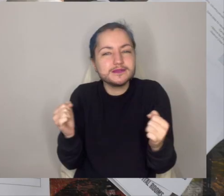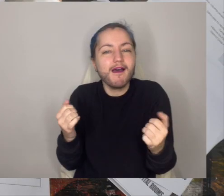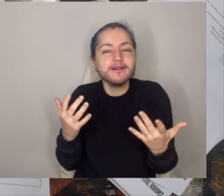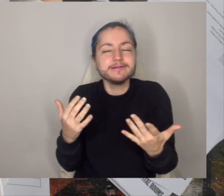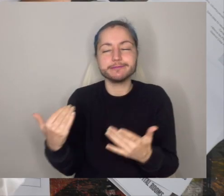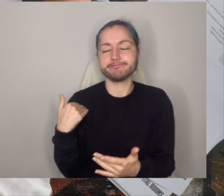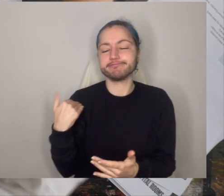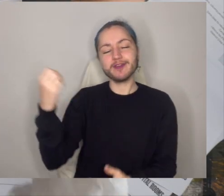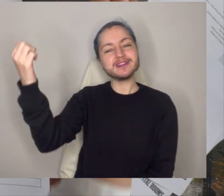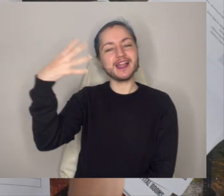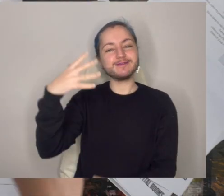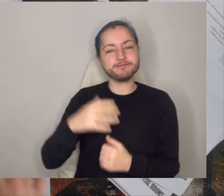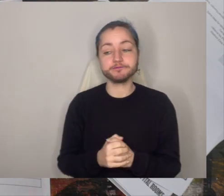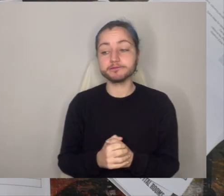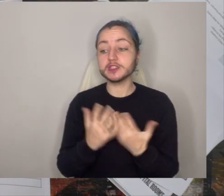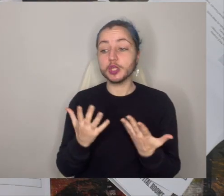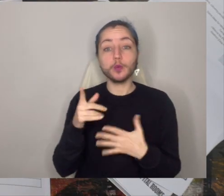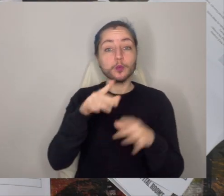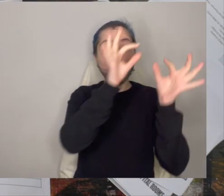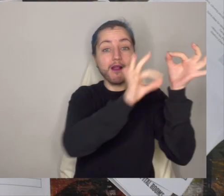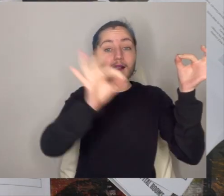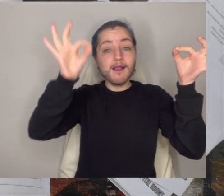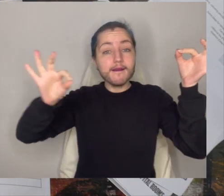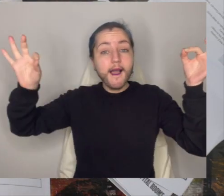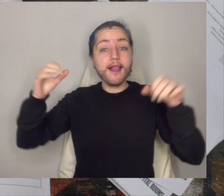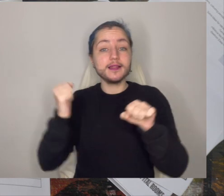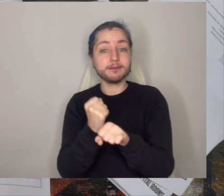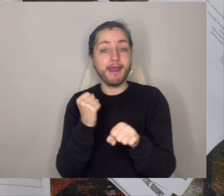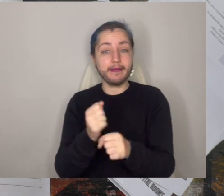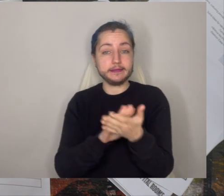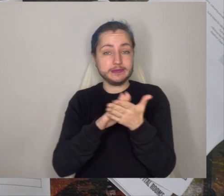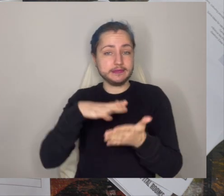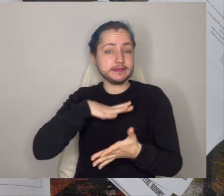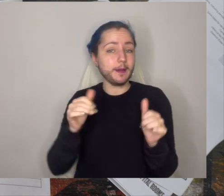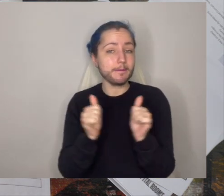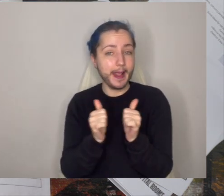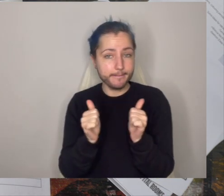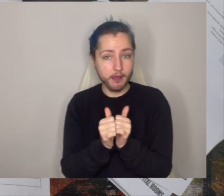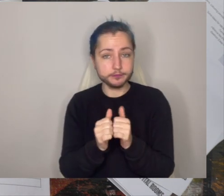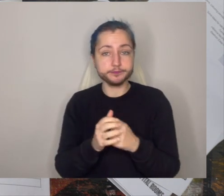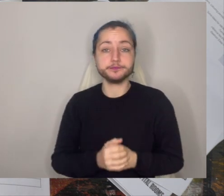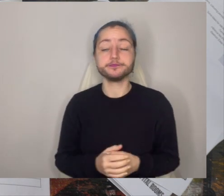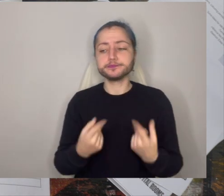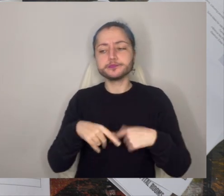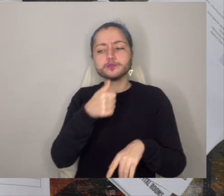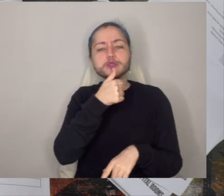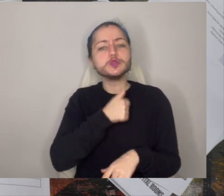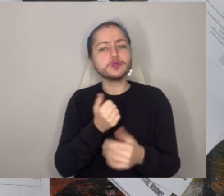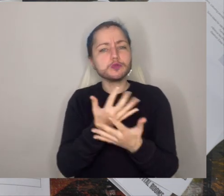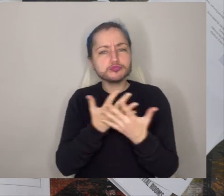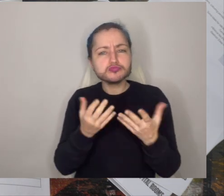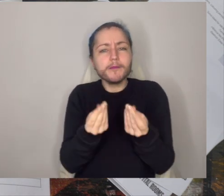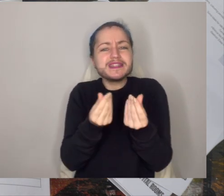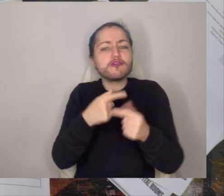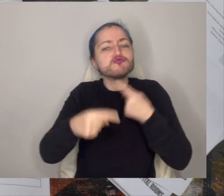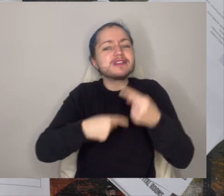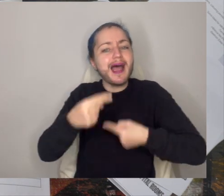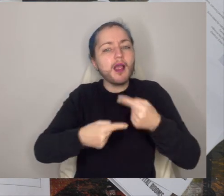make these garlands, you will need some paper. We use a lot of